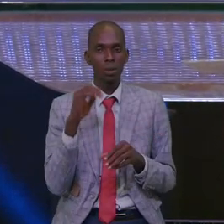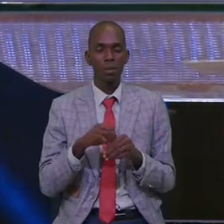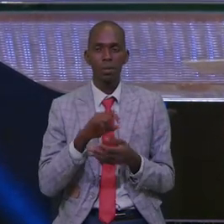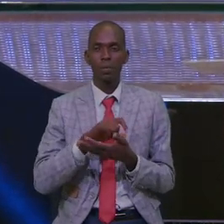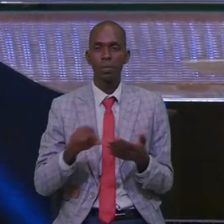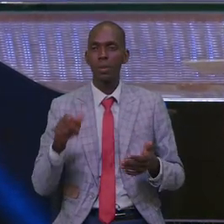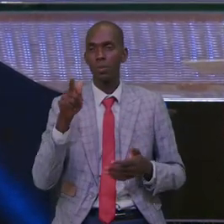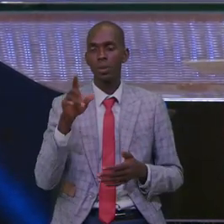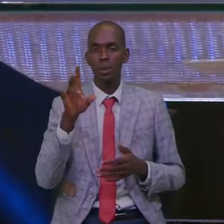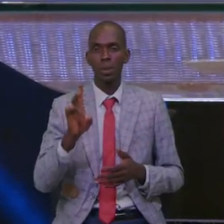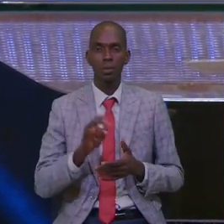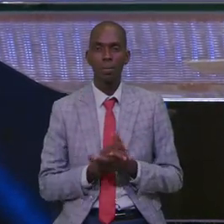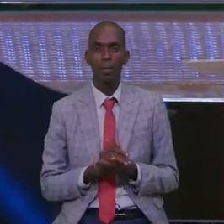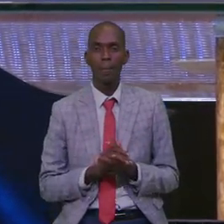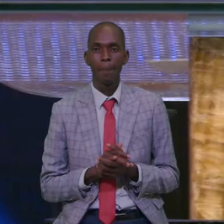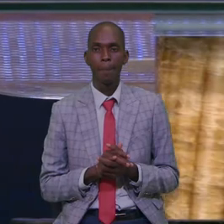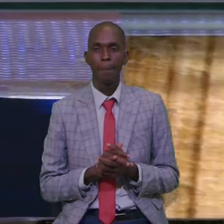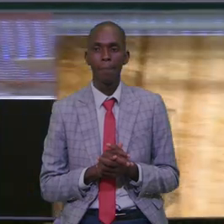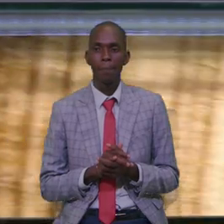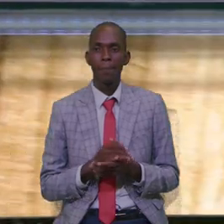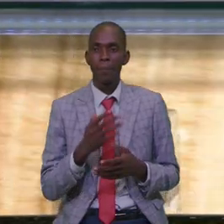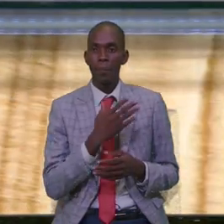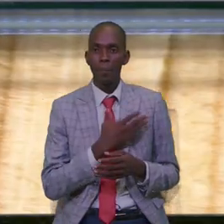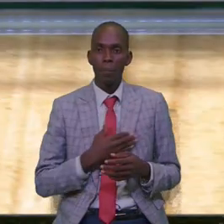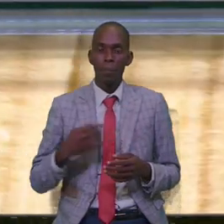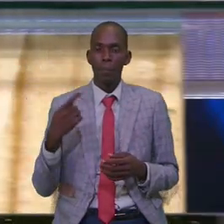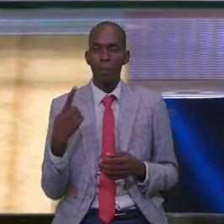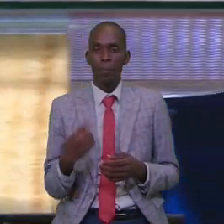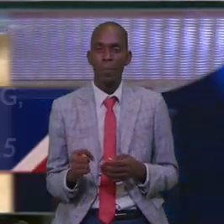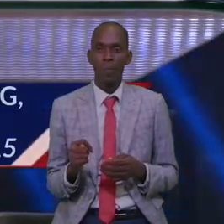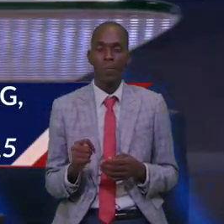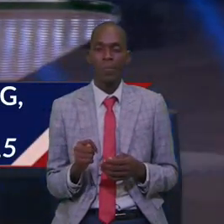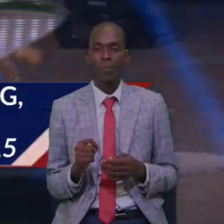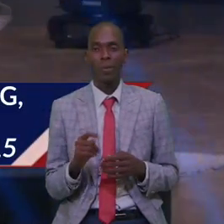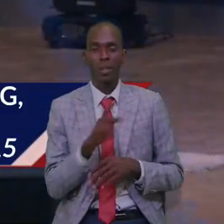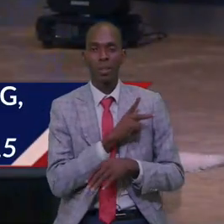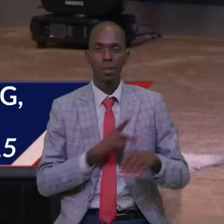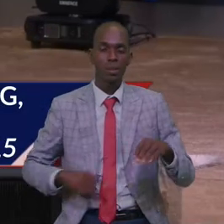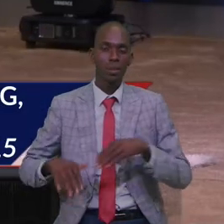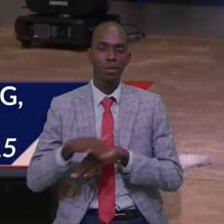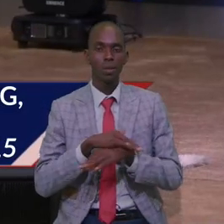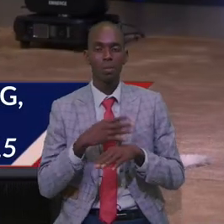27. In verse 27, and the kingdom and dominion and